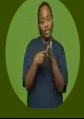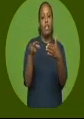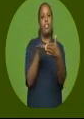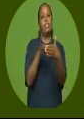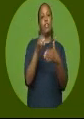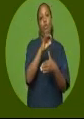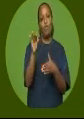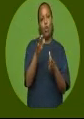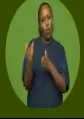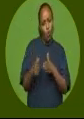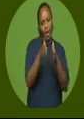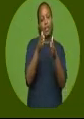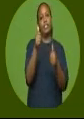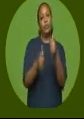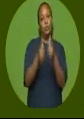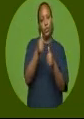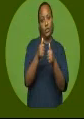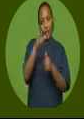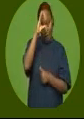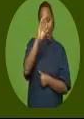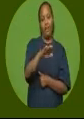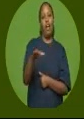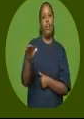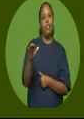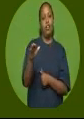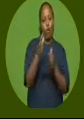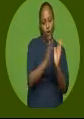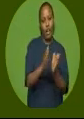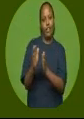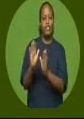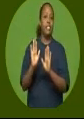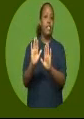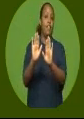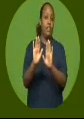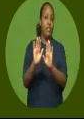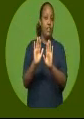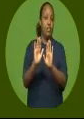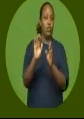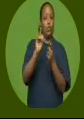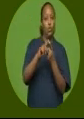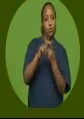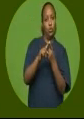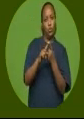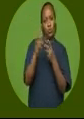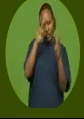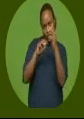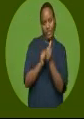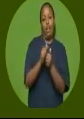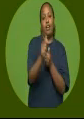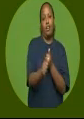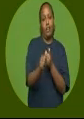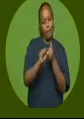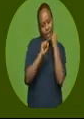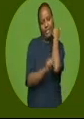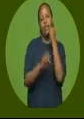the study of the way in which mankind organizes itself to tackle the